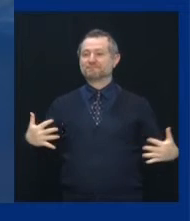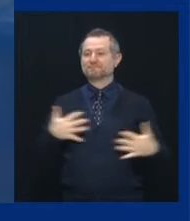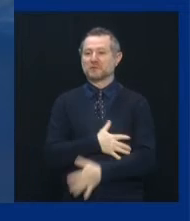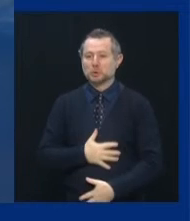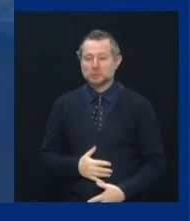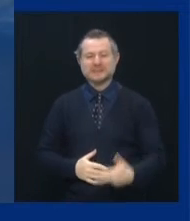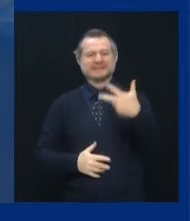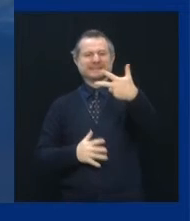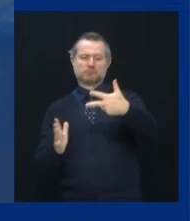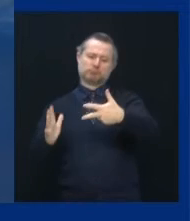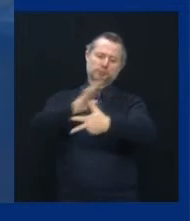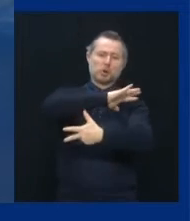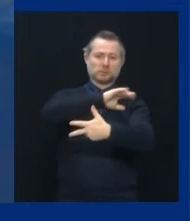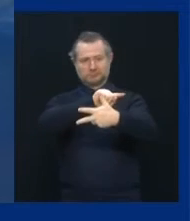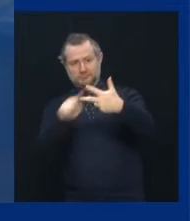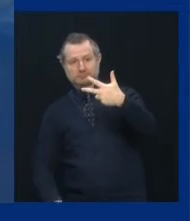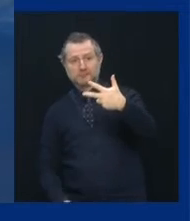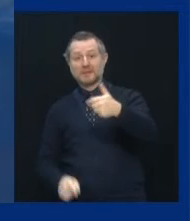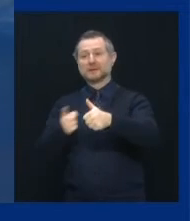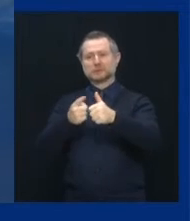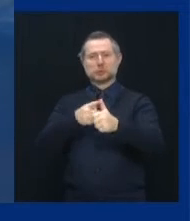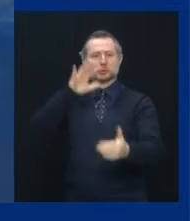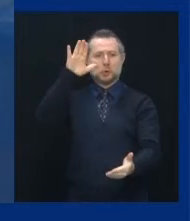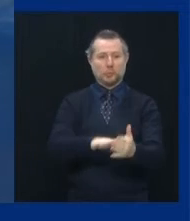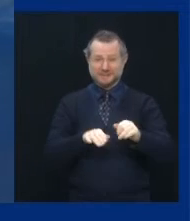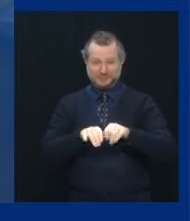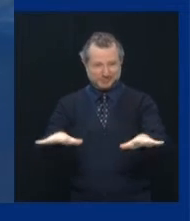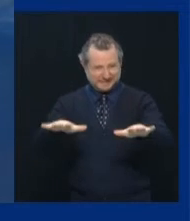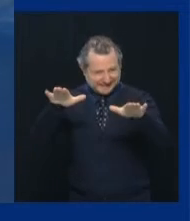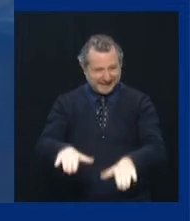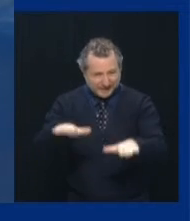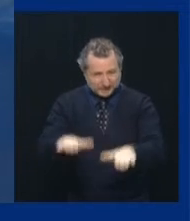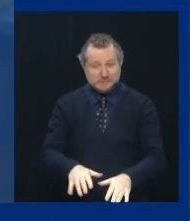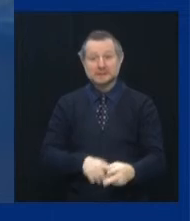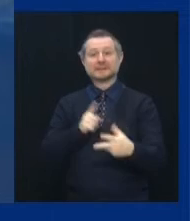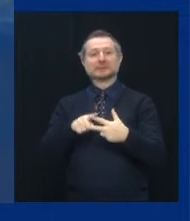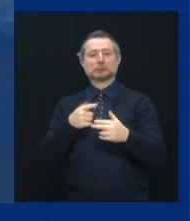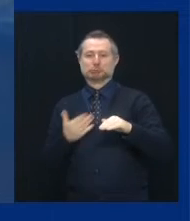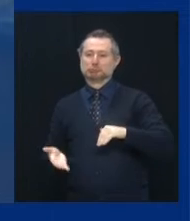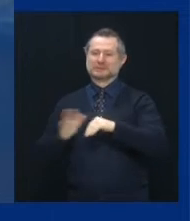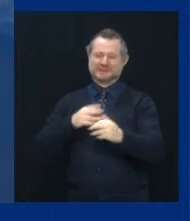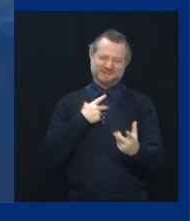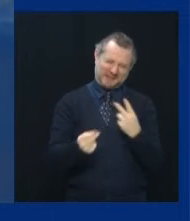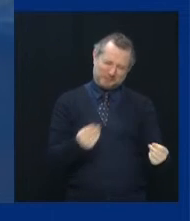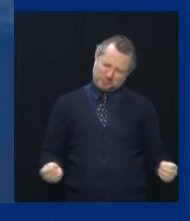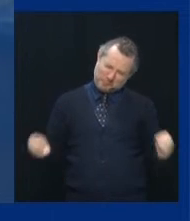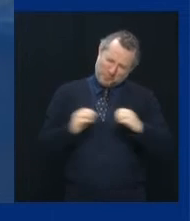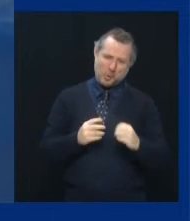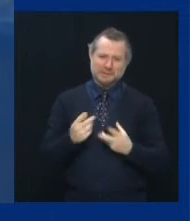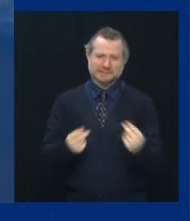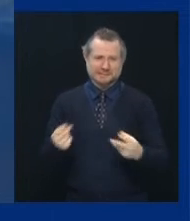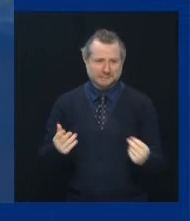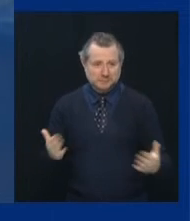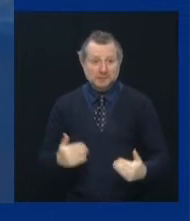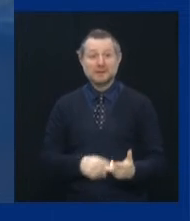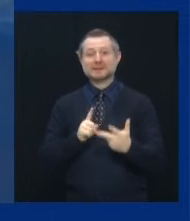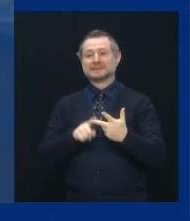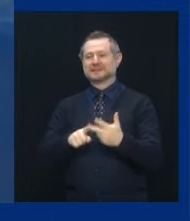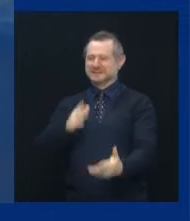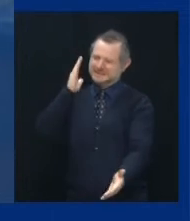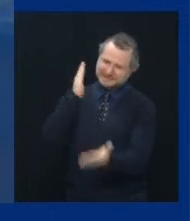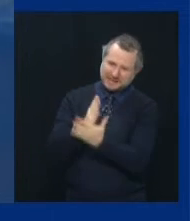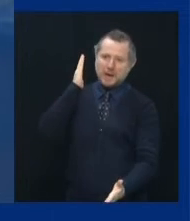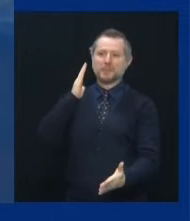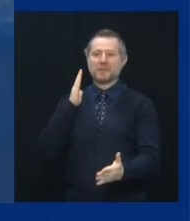the spread, increase the vaccination rate, and stop viral mutations, which is something